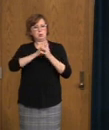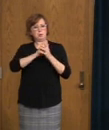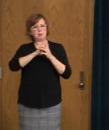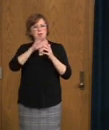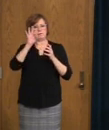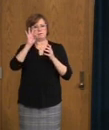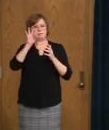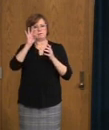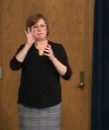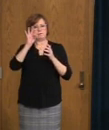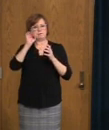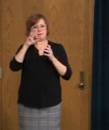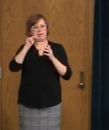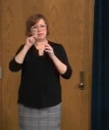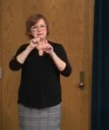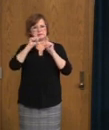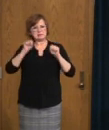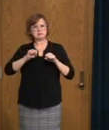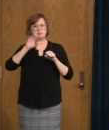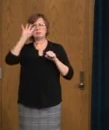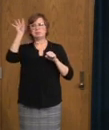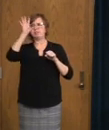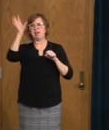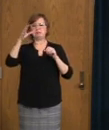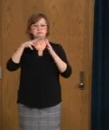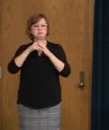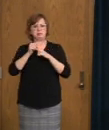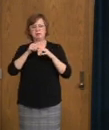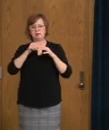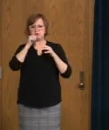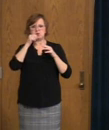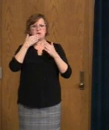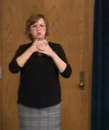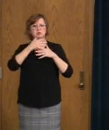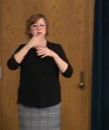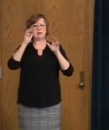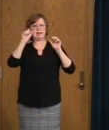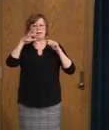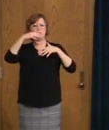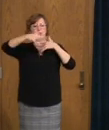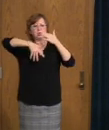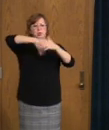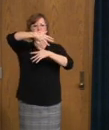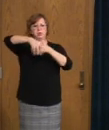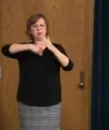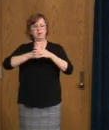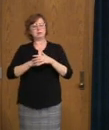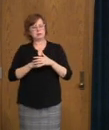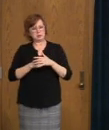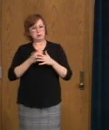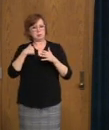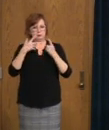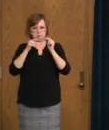only a significant factor in cases that have an outbreak with a significant number of cases.